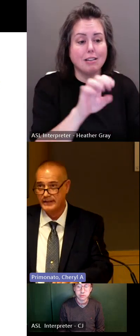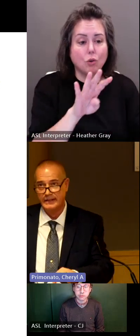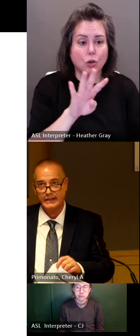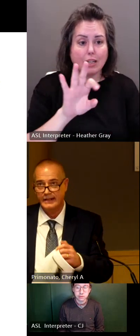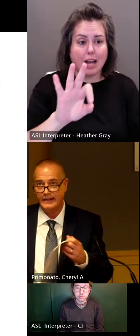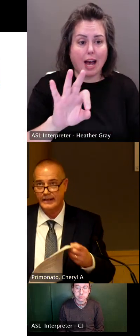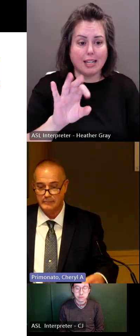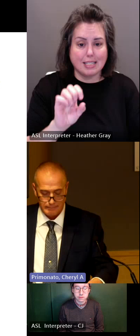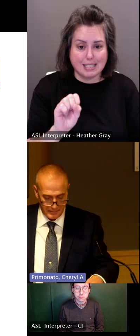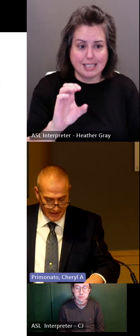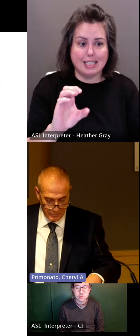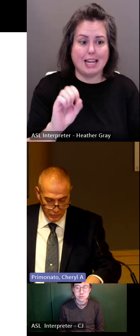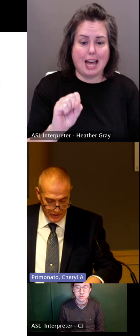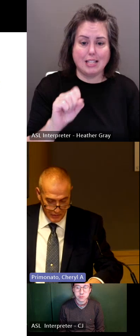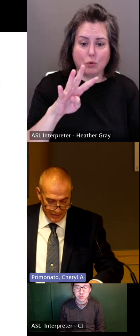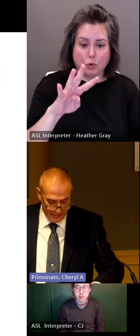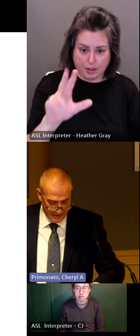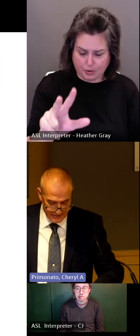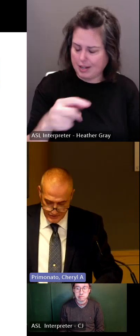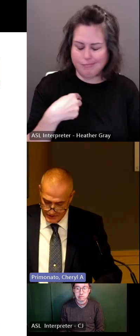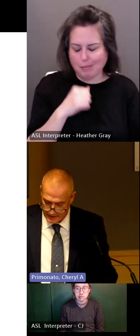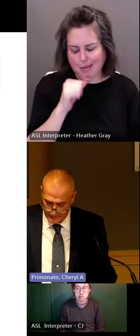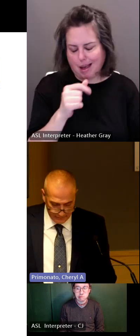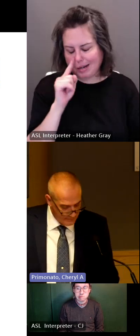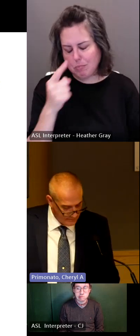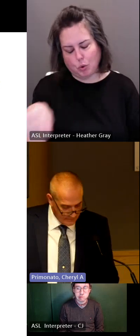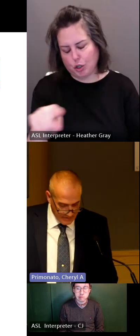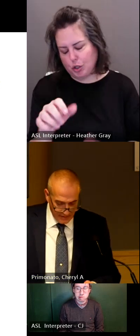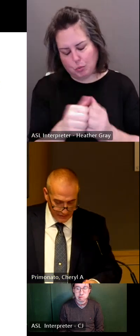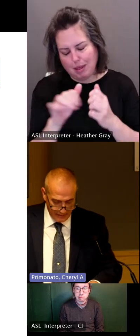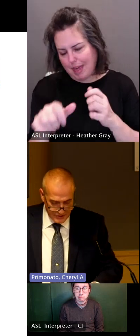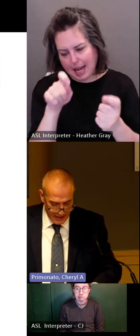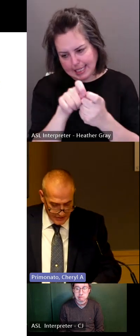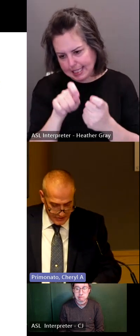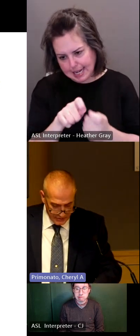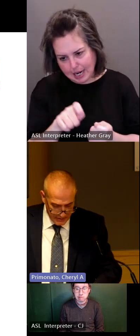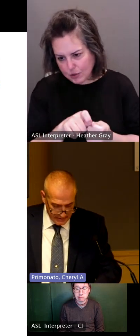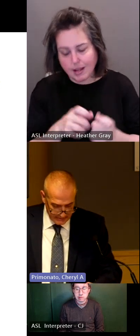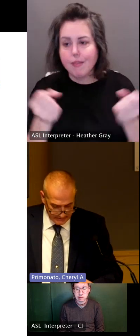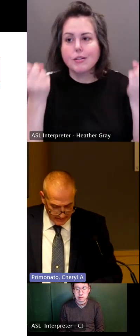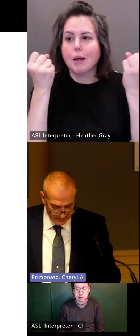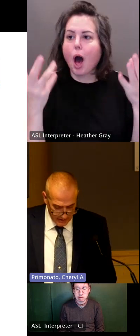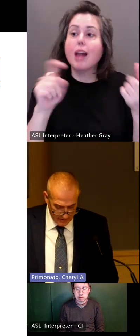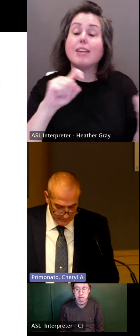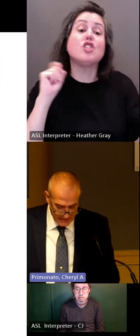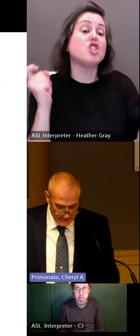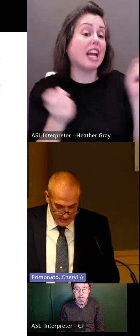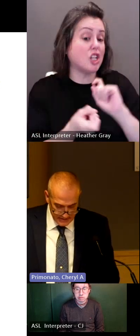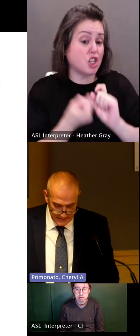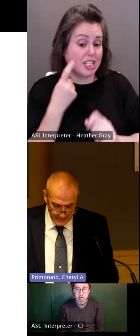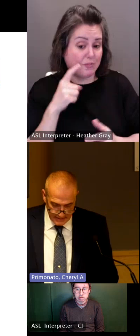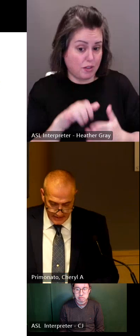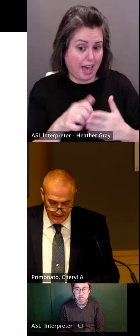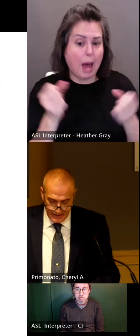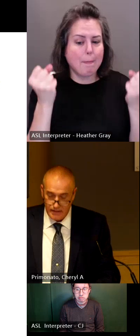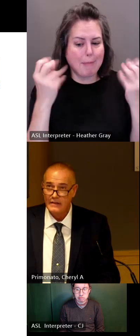673. I'm not going to bore you with that because there's a lot of changes to it and a lot of